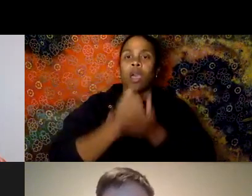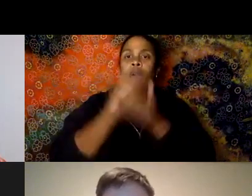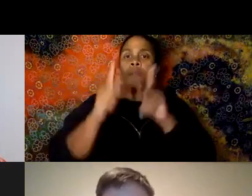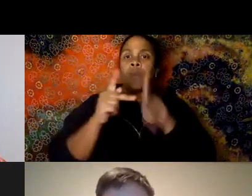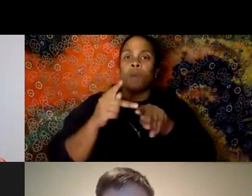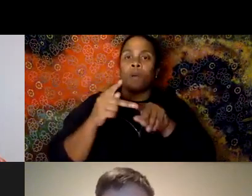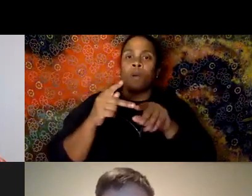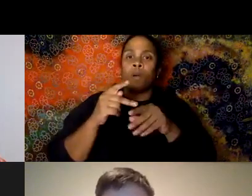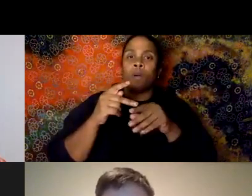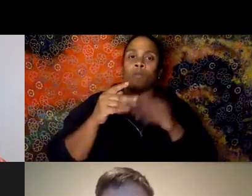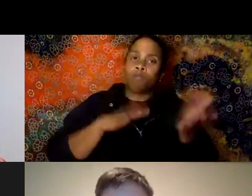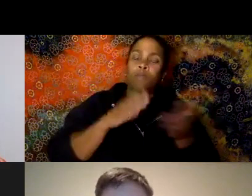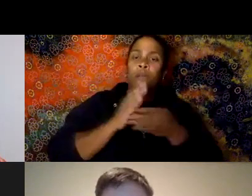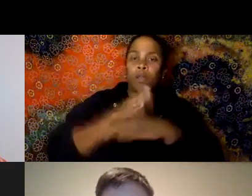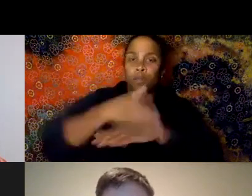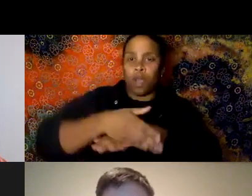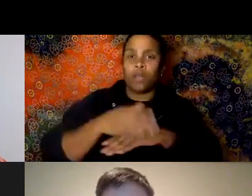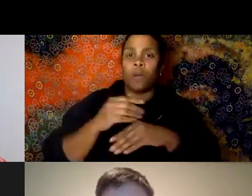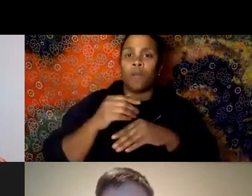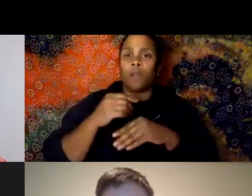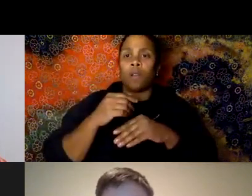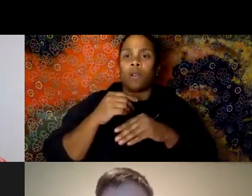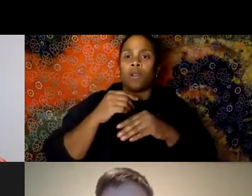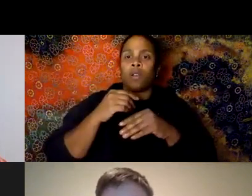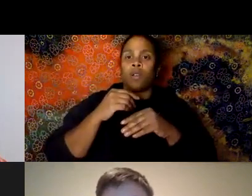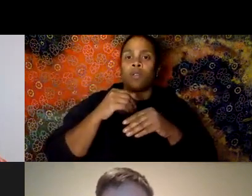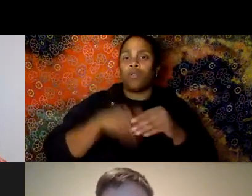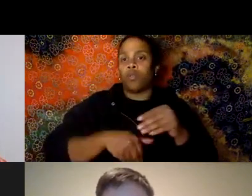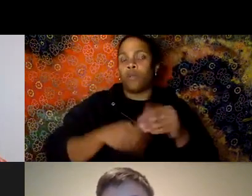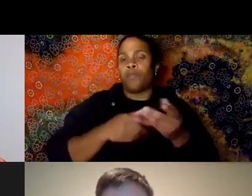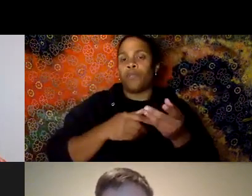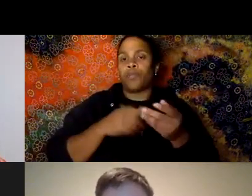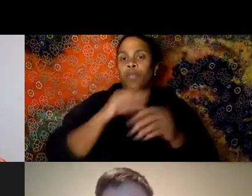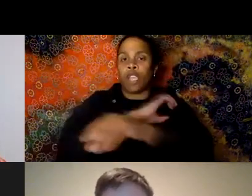and soul retrievals and so on and so forth. Lots of stuff. I love it.